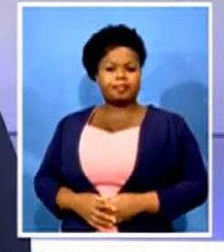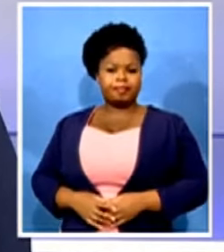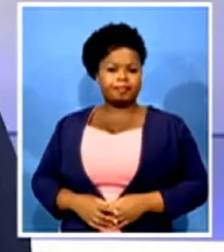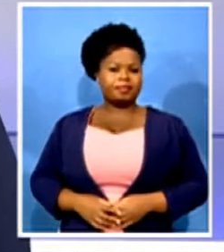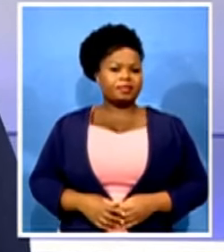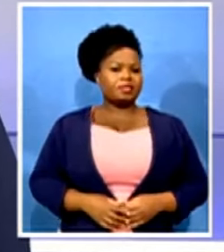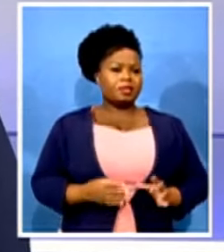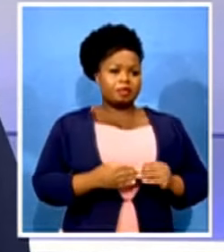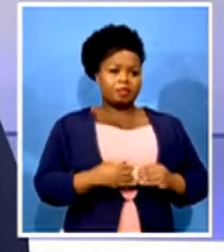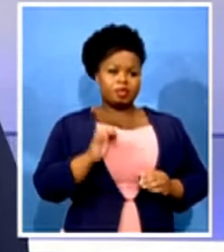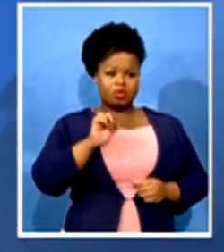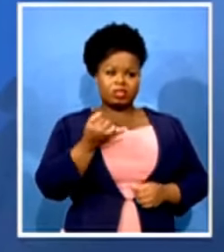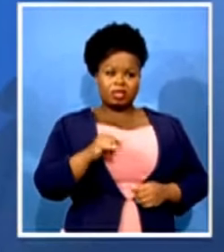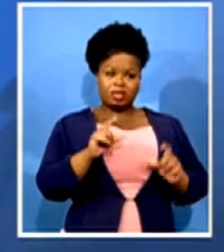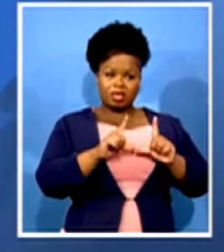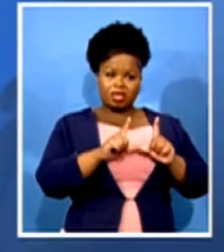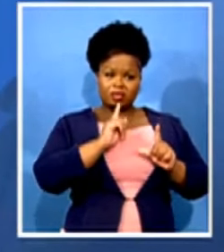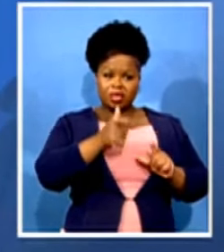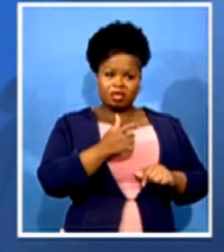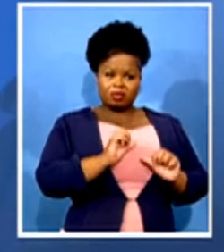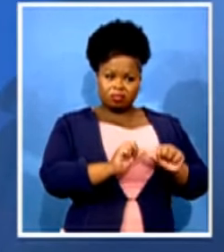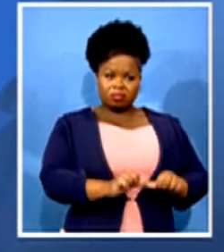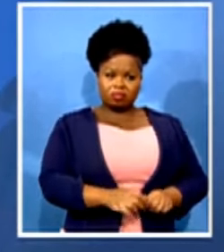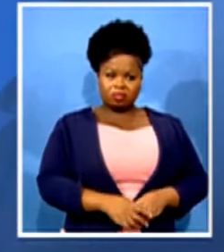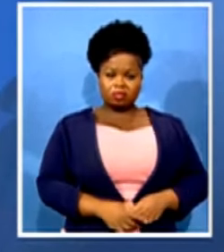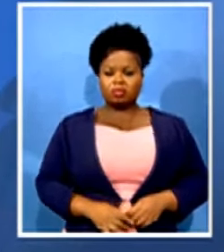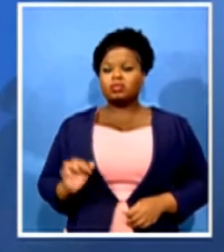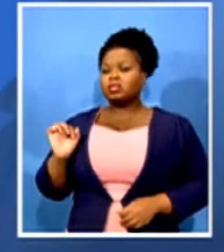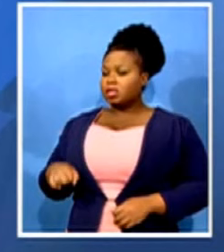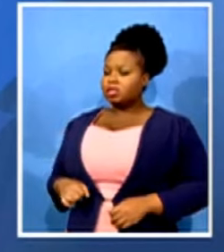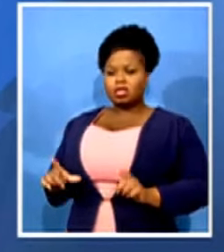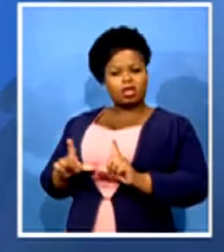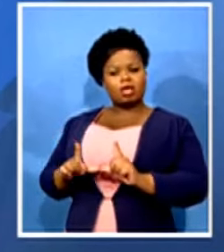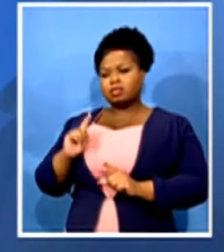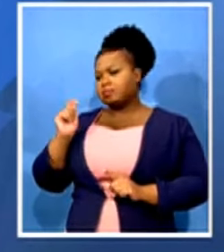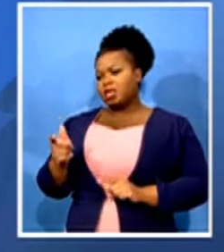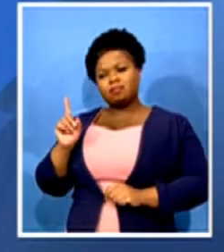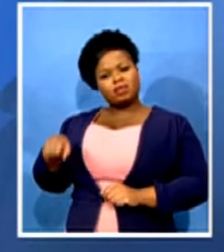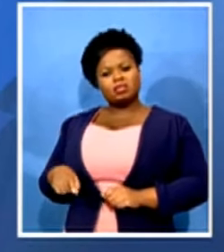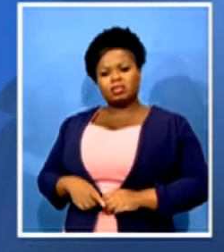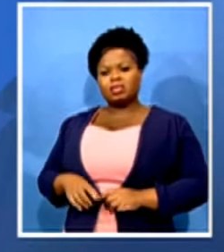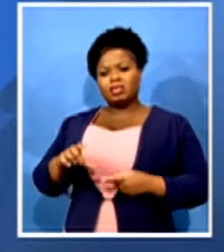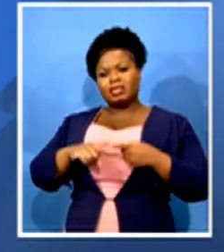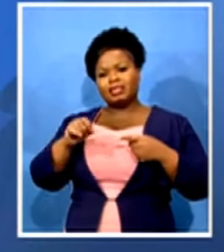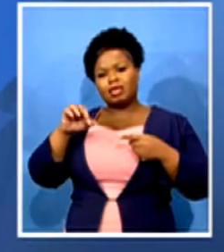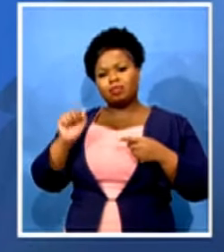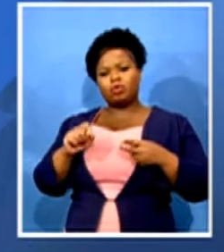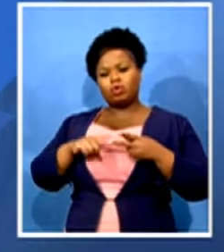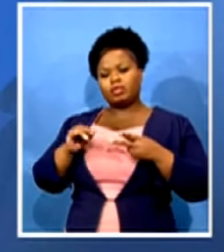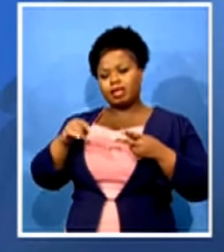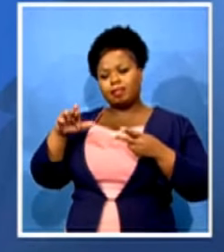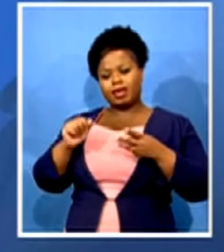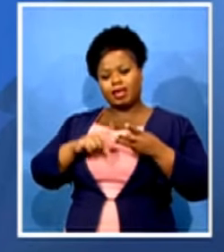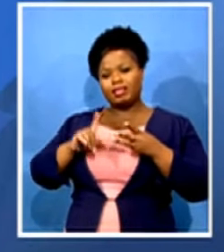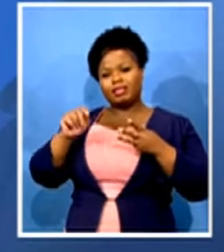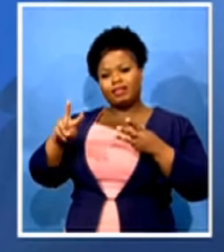licenses? We're still required to pay on all our licenses. We've got SAMRO, SAMPRA, TV licenses, we've got health licenses, safety licenses, we've